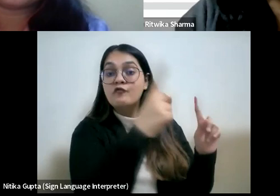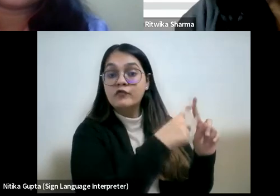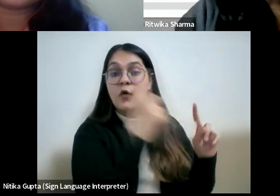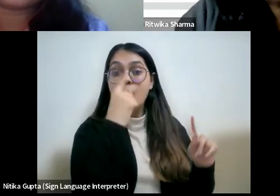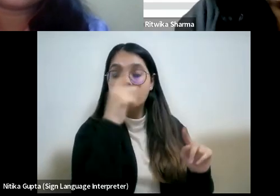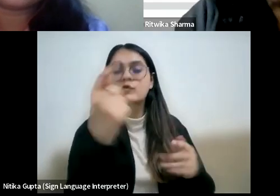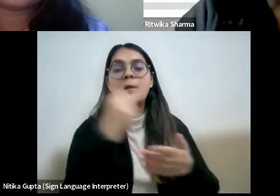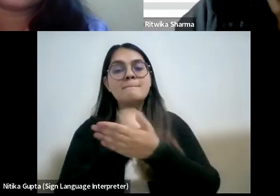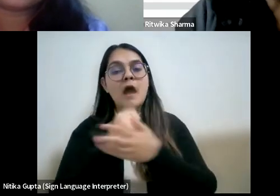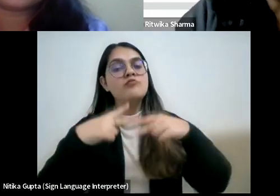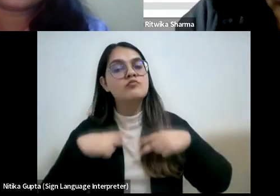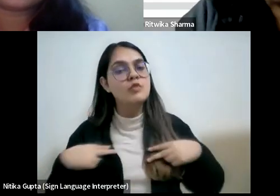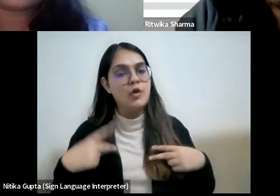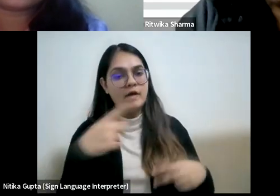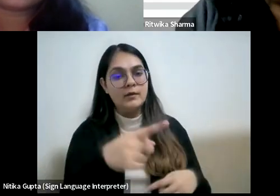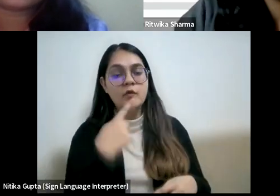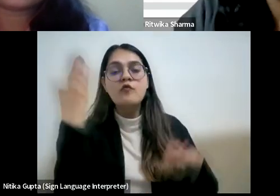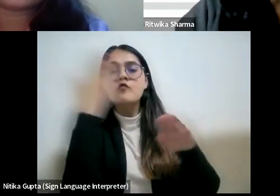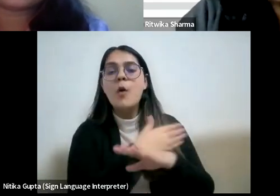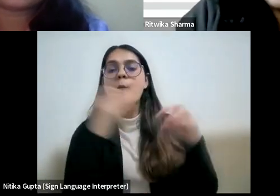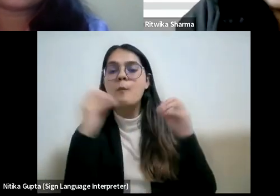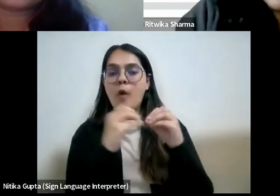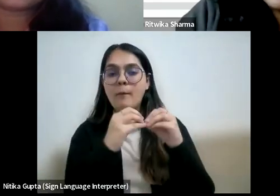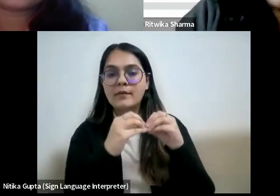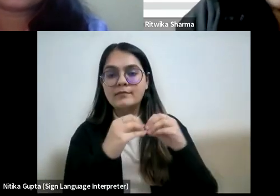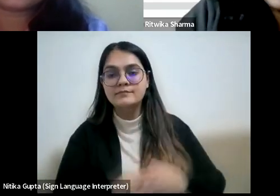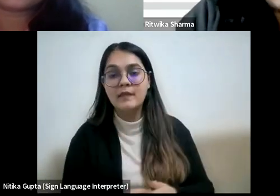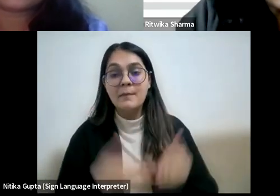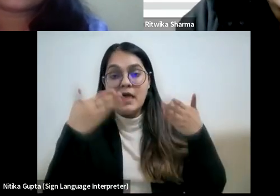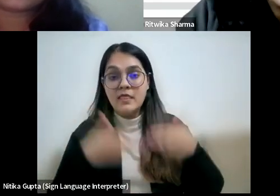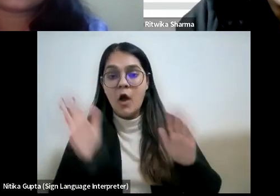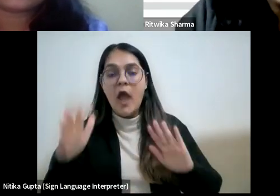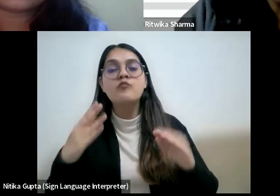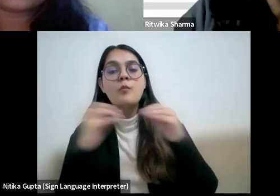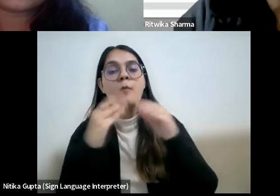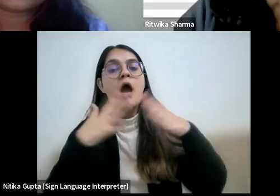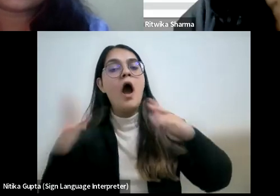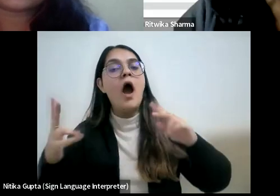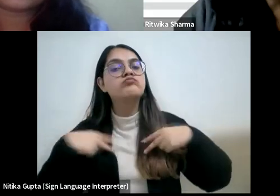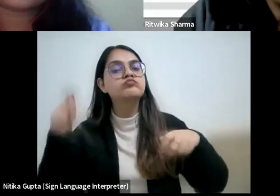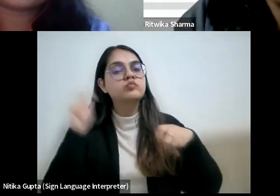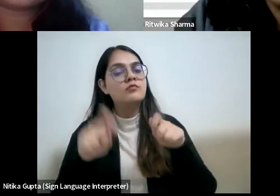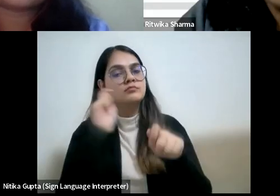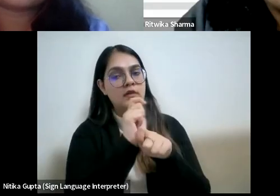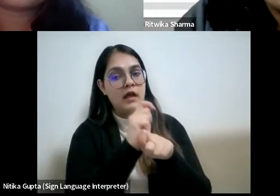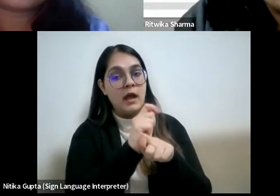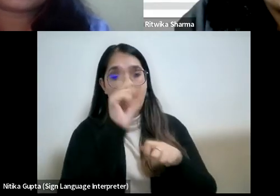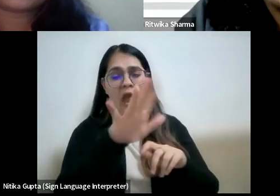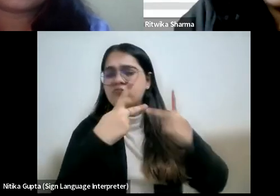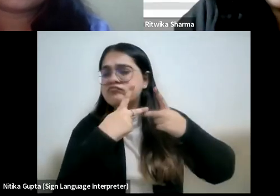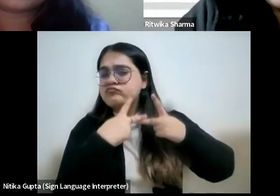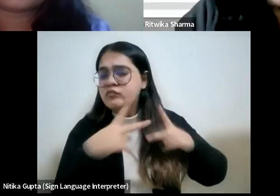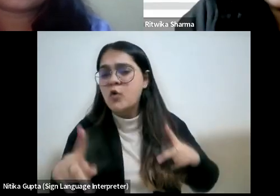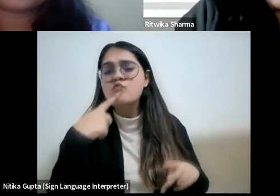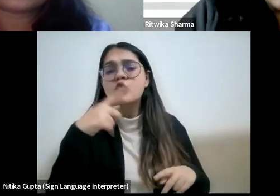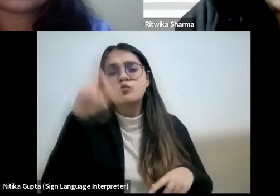is a practicing lawyer based out of Mumbai and is currently litigating before the Bombay High Court. She has worked on a spectrum of issues pertaining to